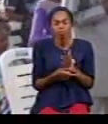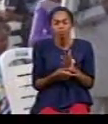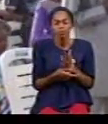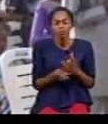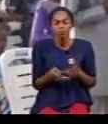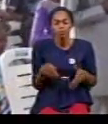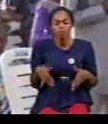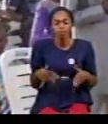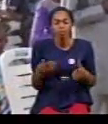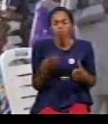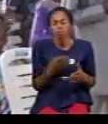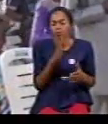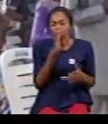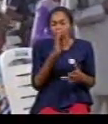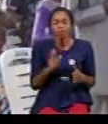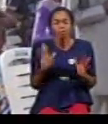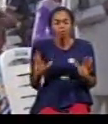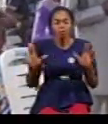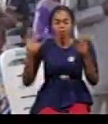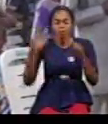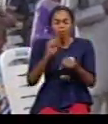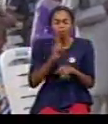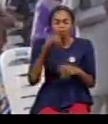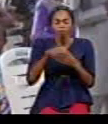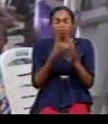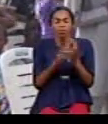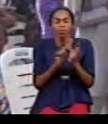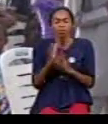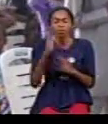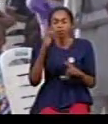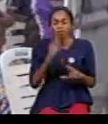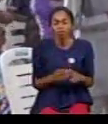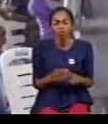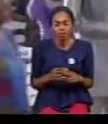be signs and wonder in the name of Jesus.